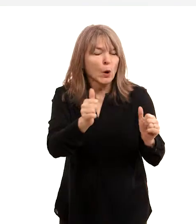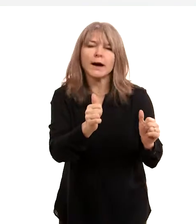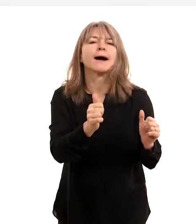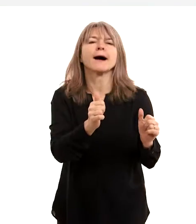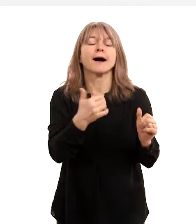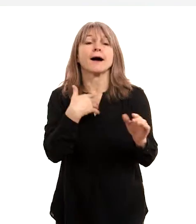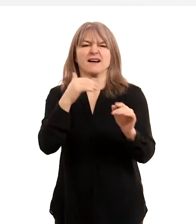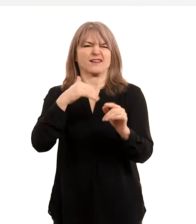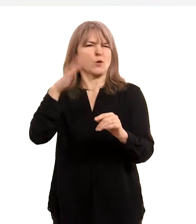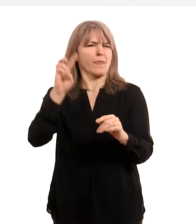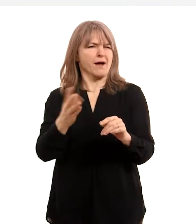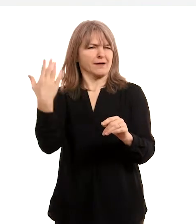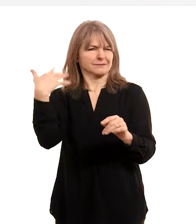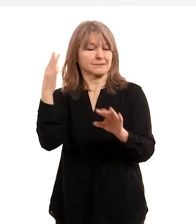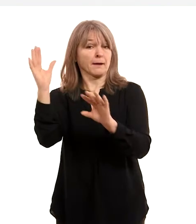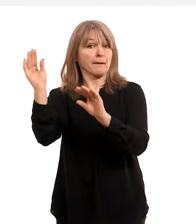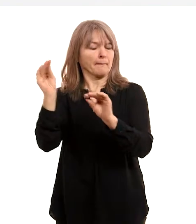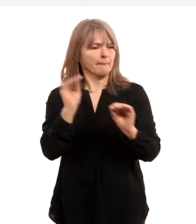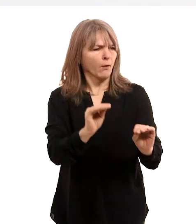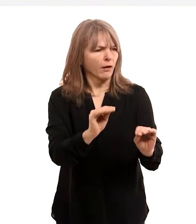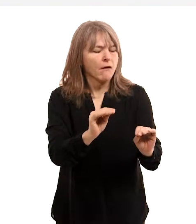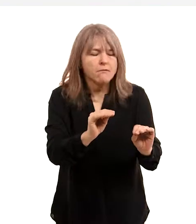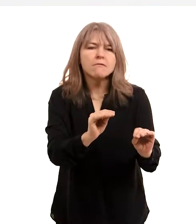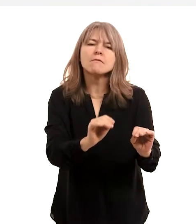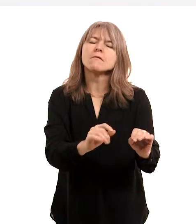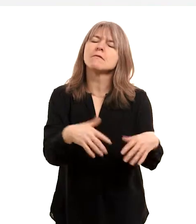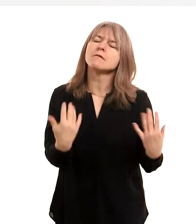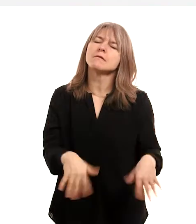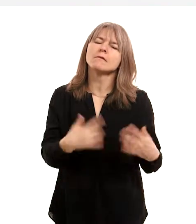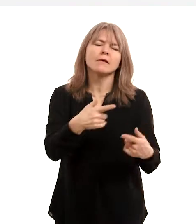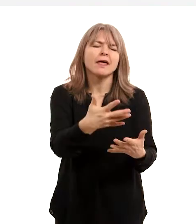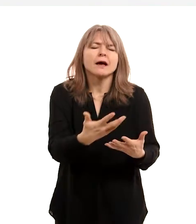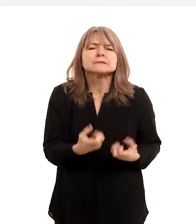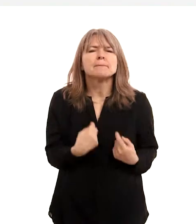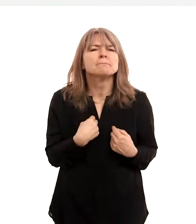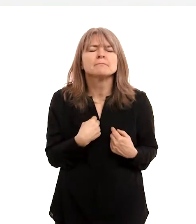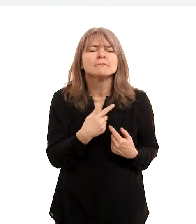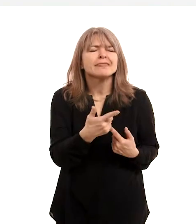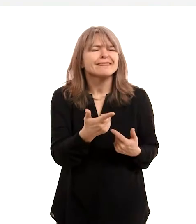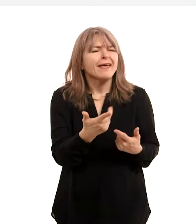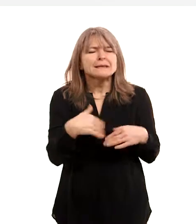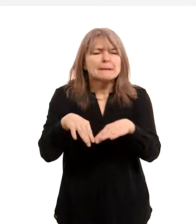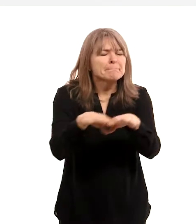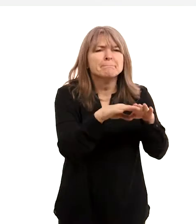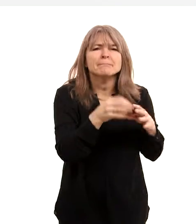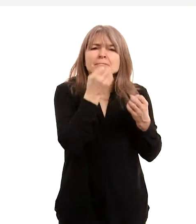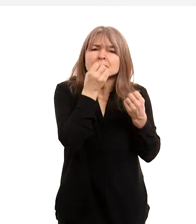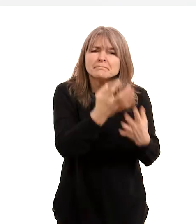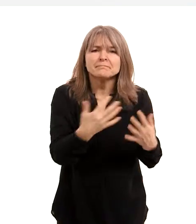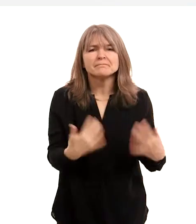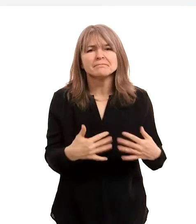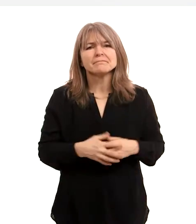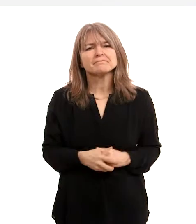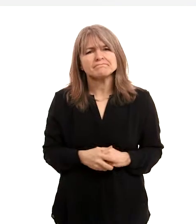in. I love it for its unpretentiousness. I love it because of these creative